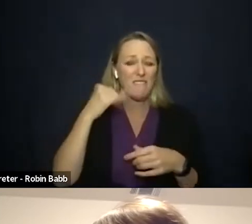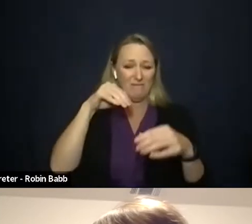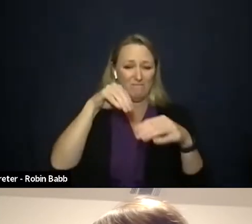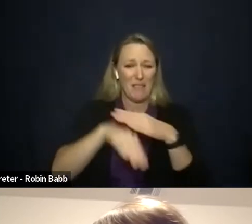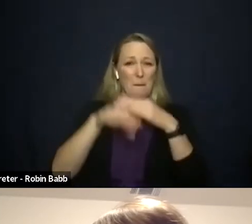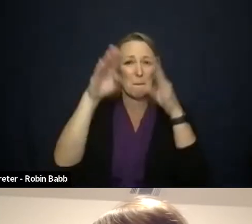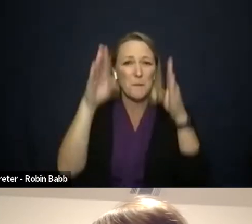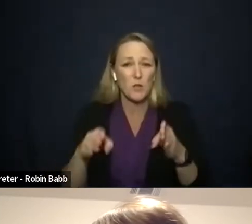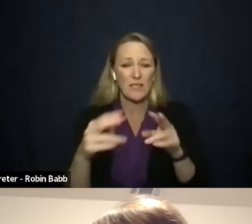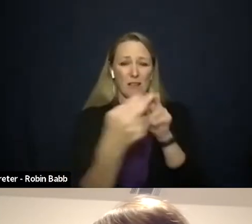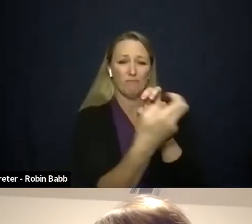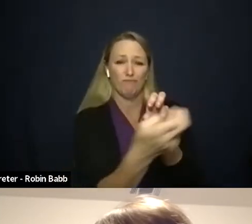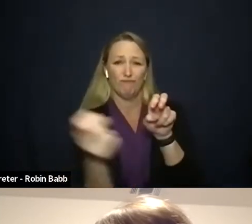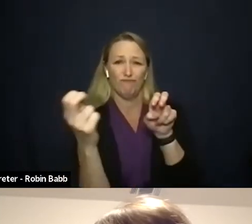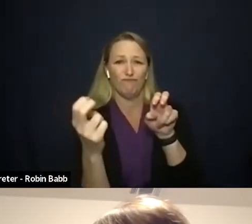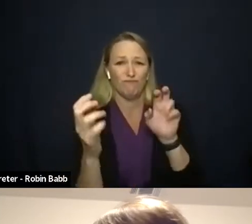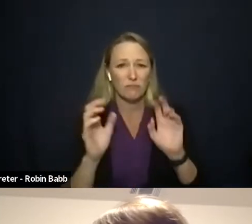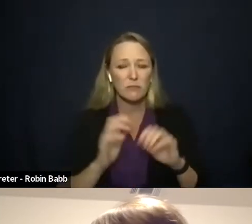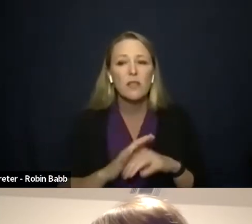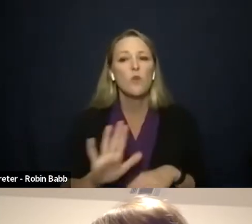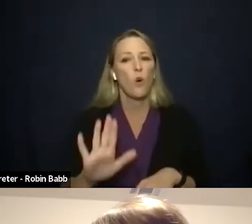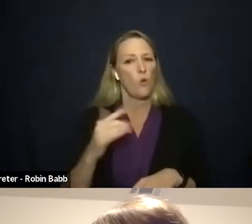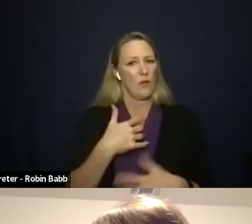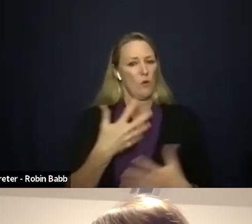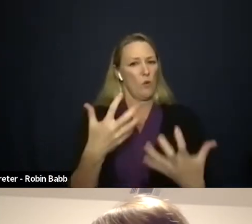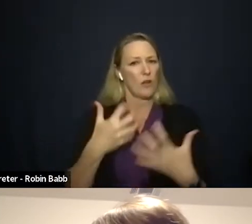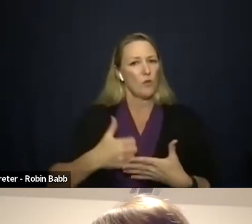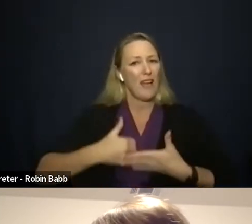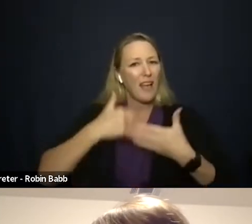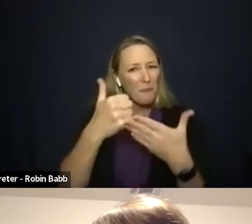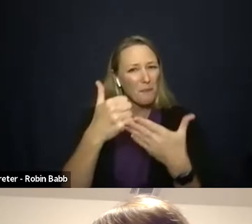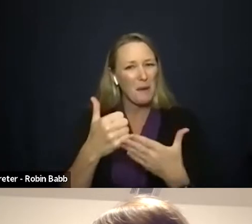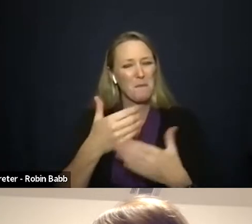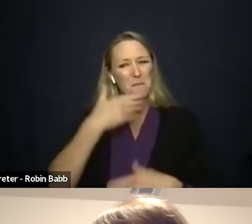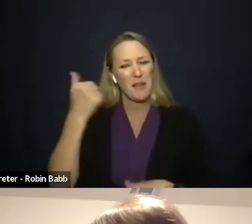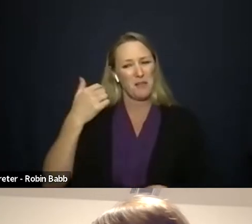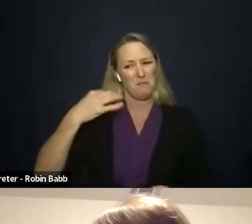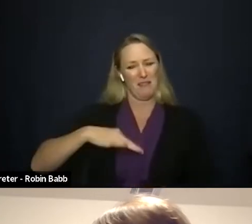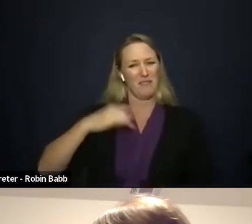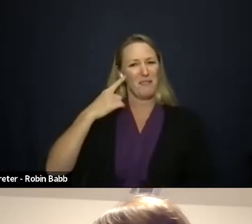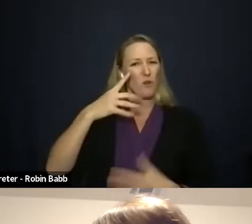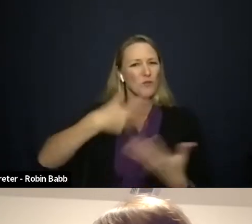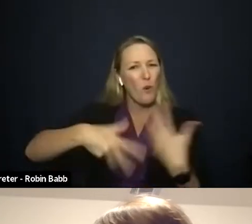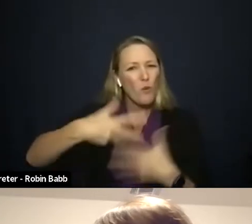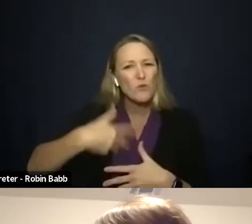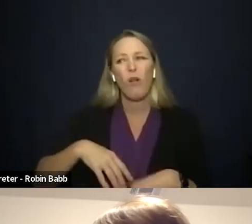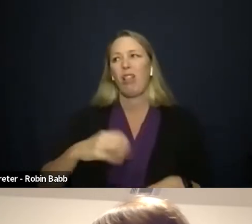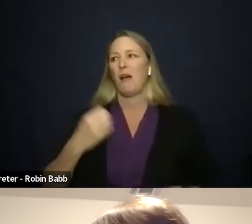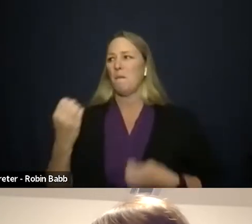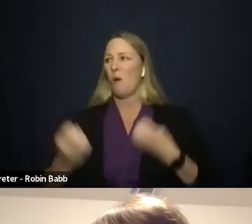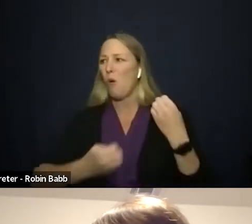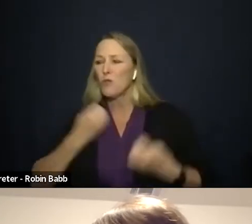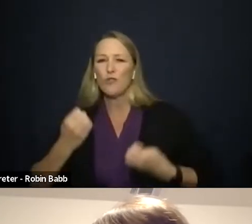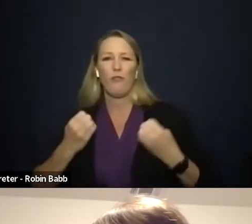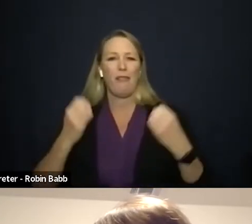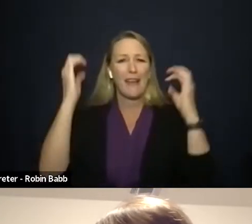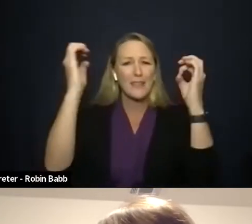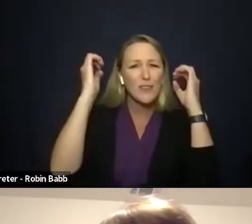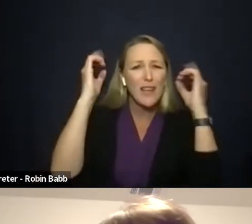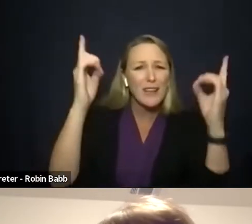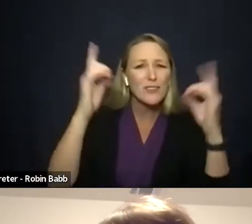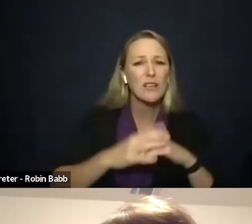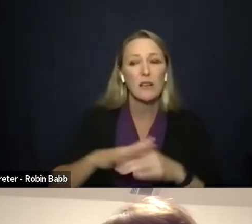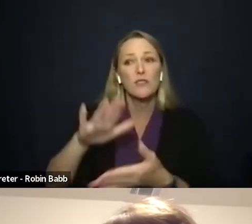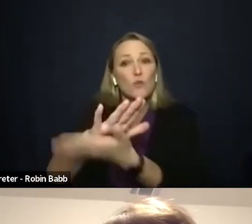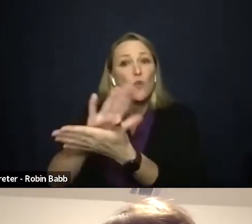we want to do everything to protect them so they can continue to be in school where it's also best for their health schools are